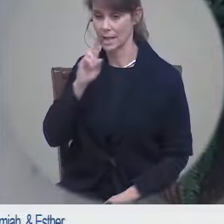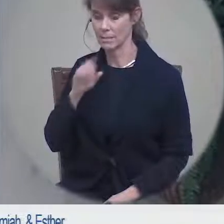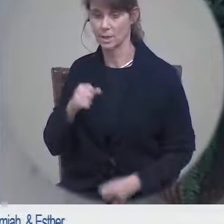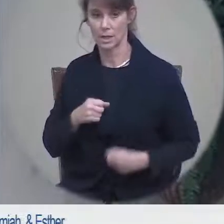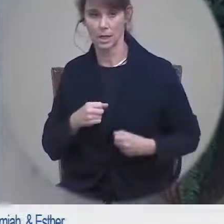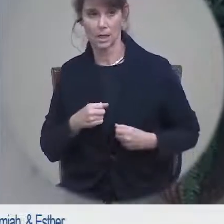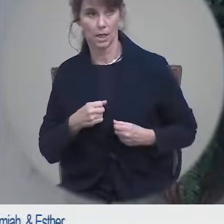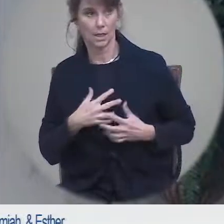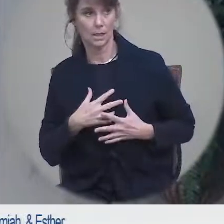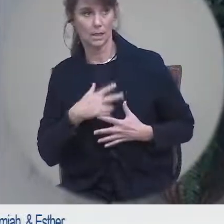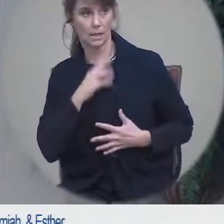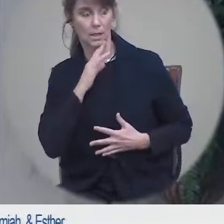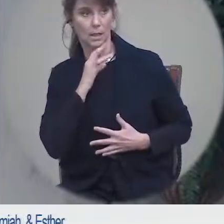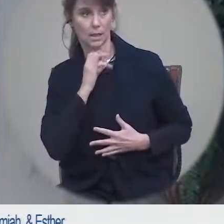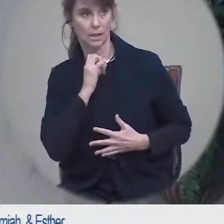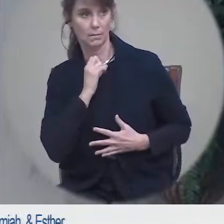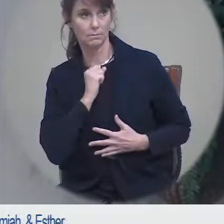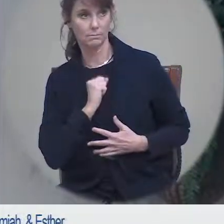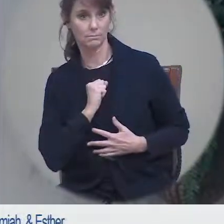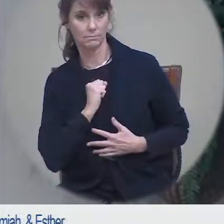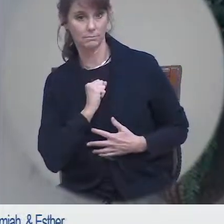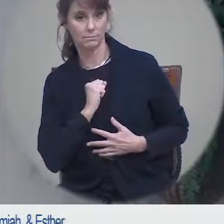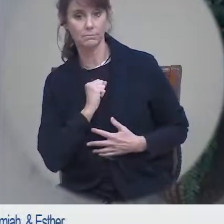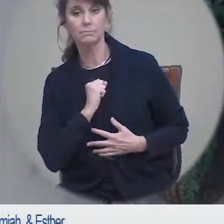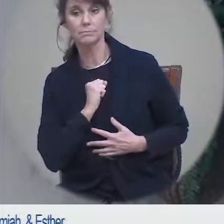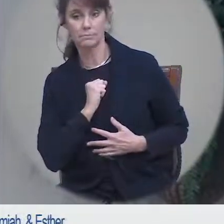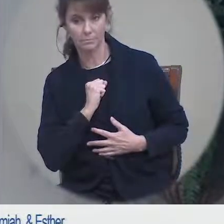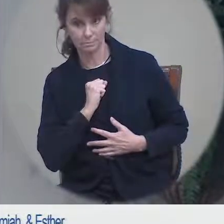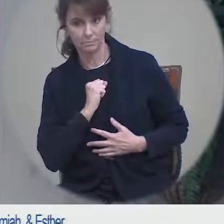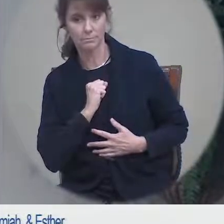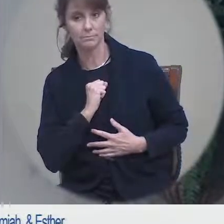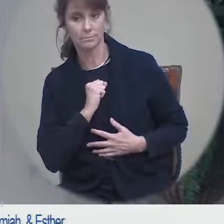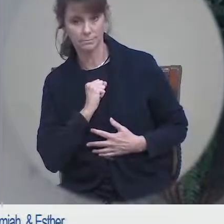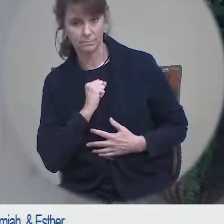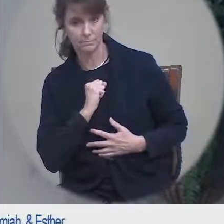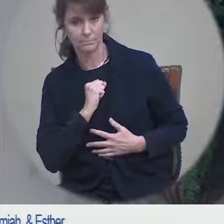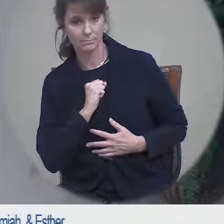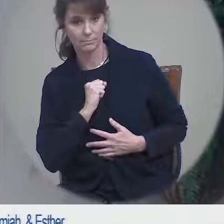the king and the queen. She names the enemy.